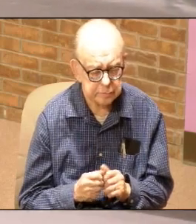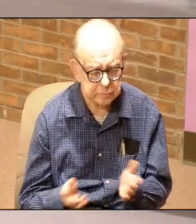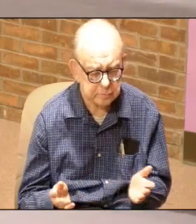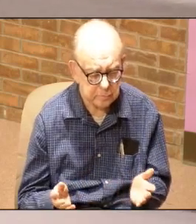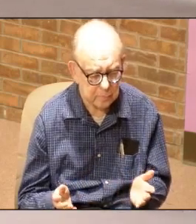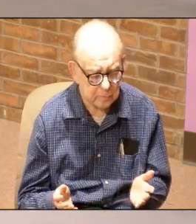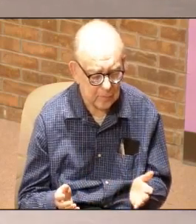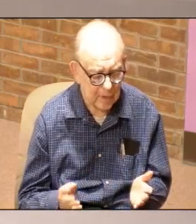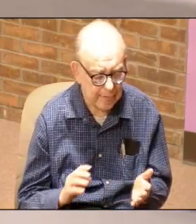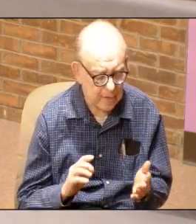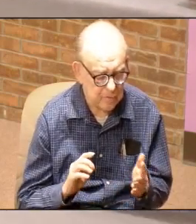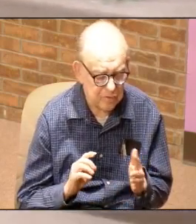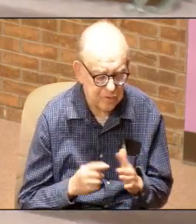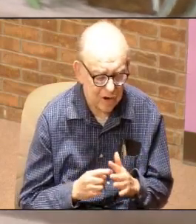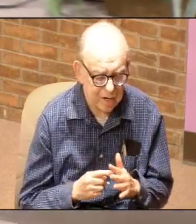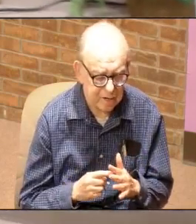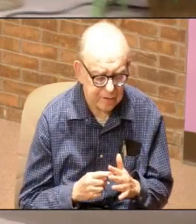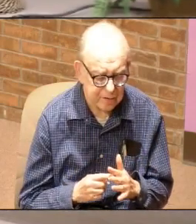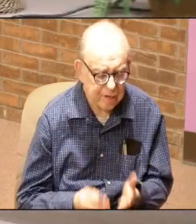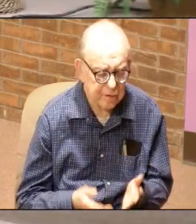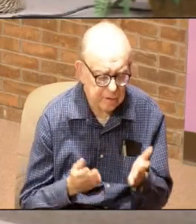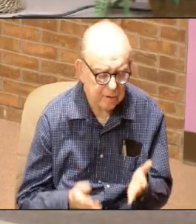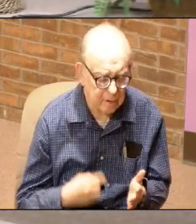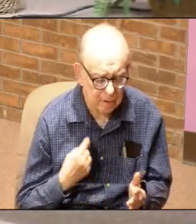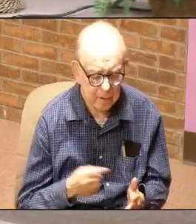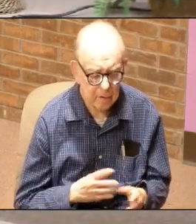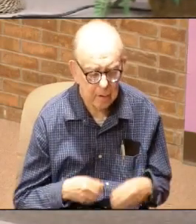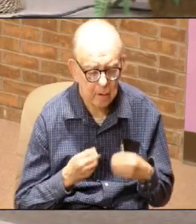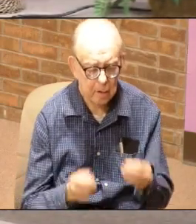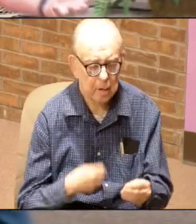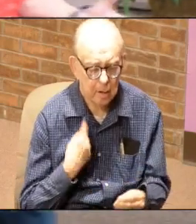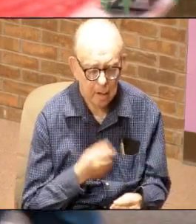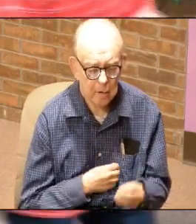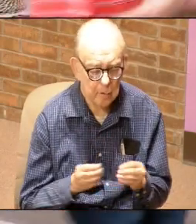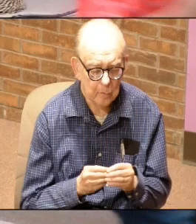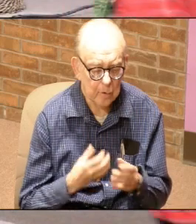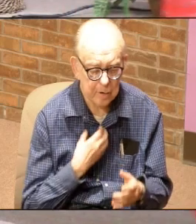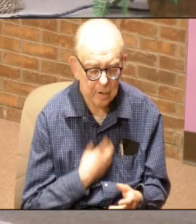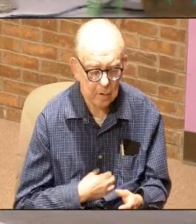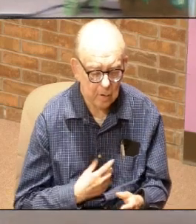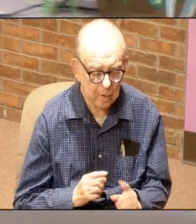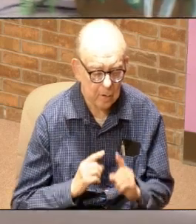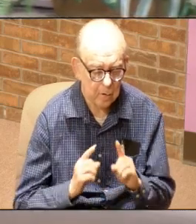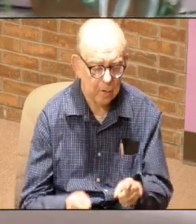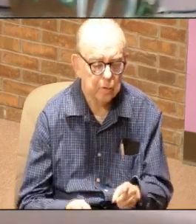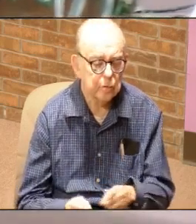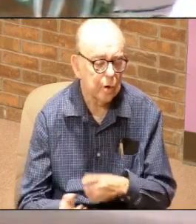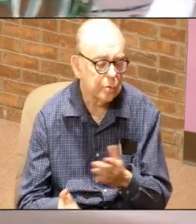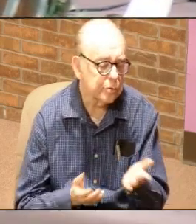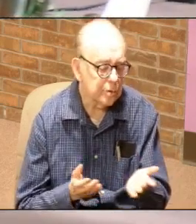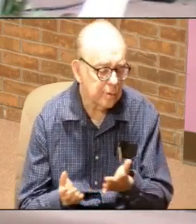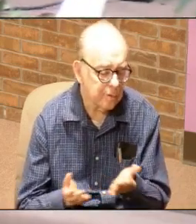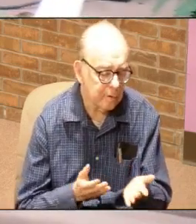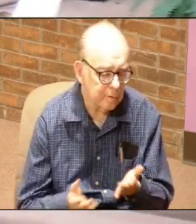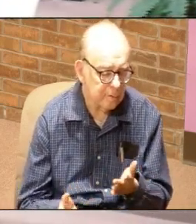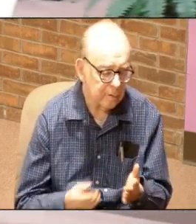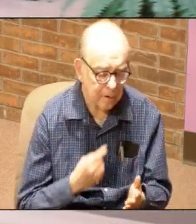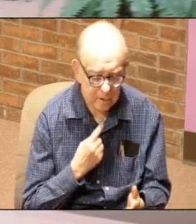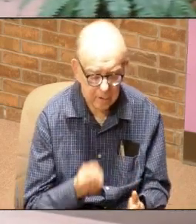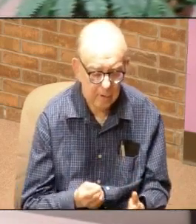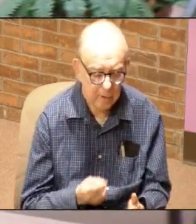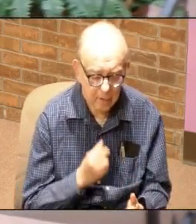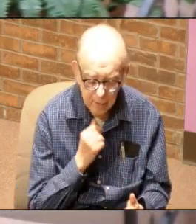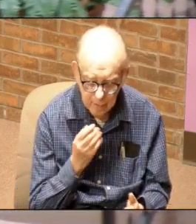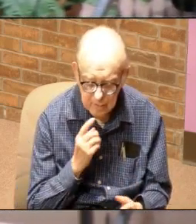They're provoking us. They're basically giving us more desire to go serve. And he says,